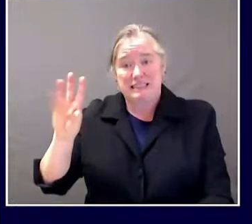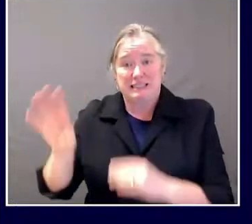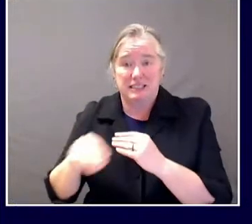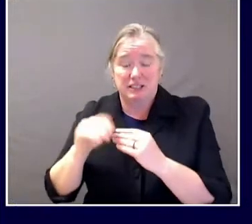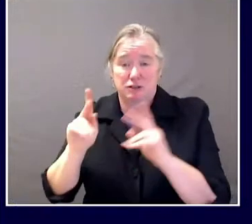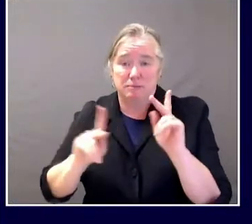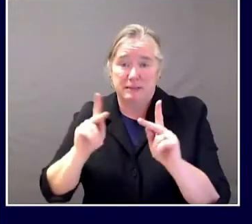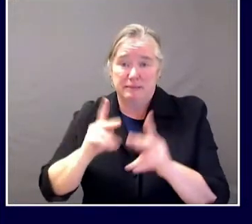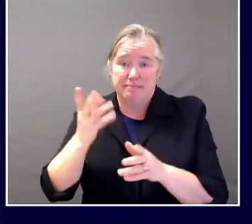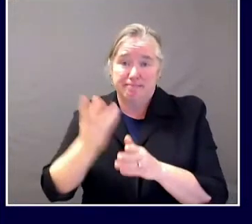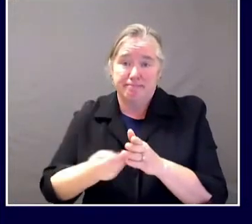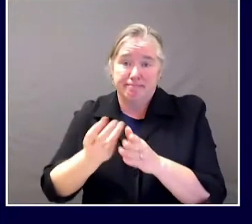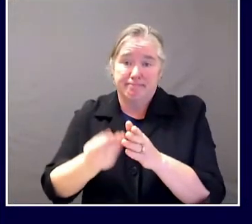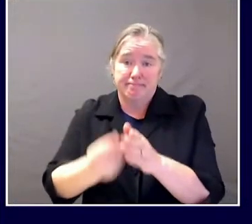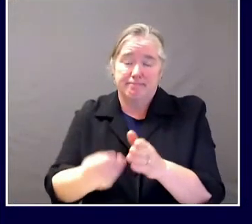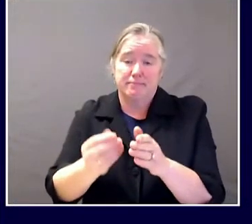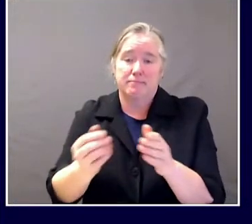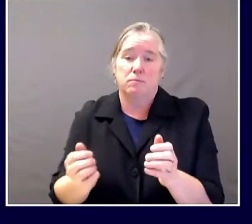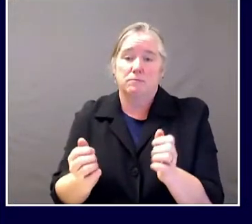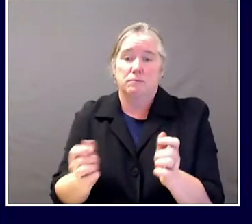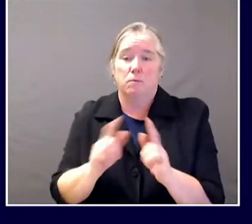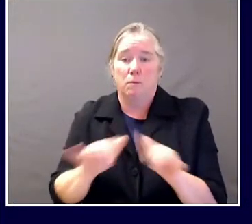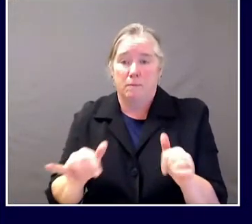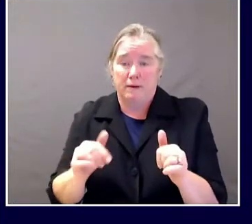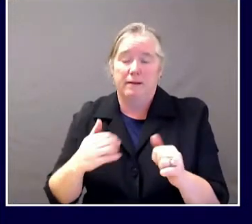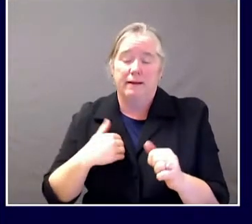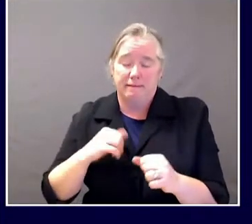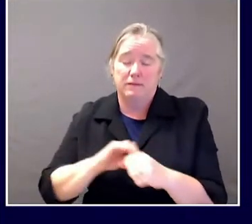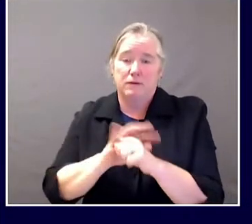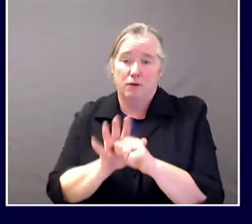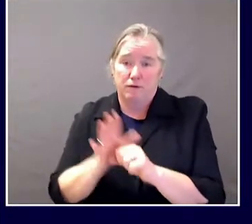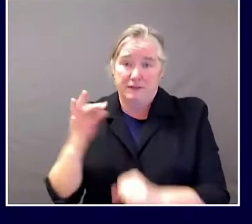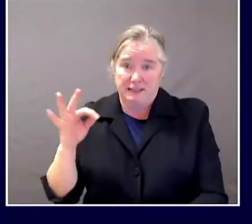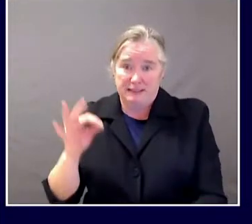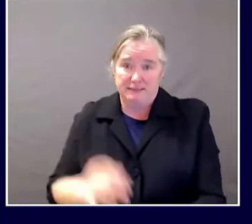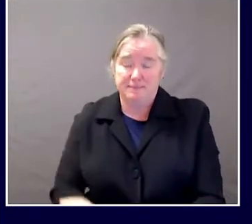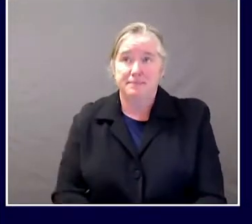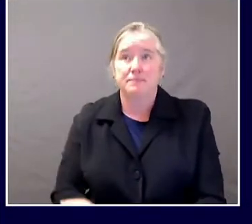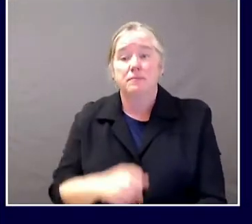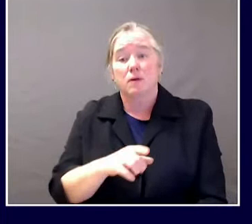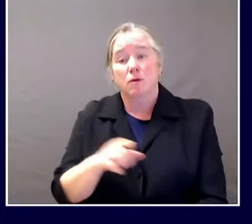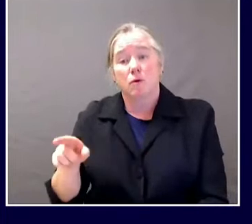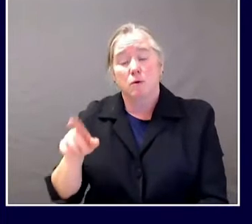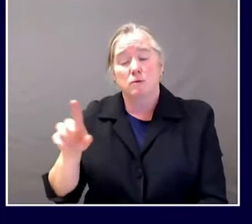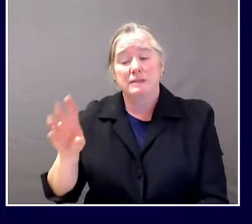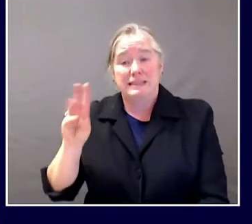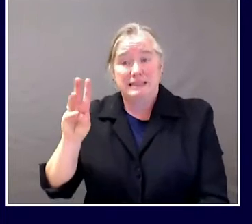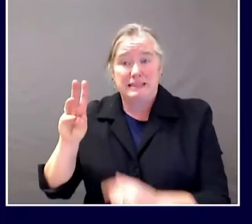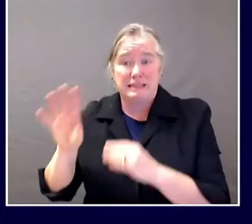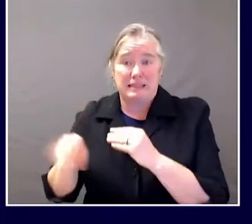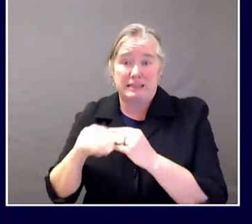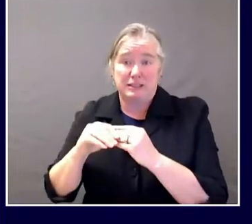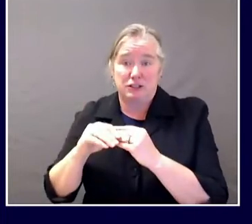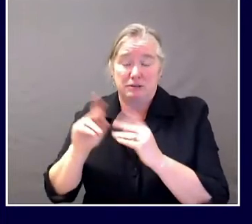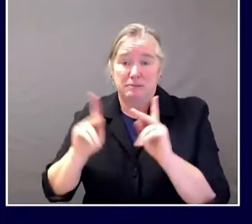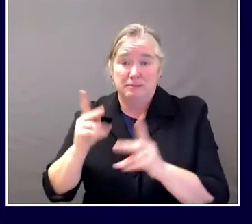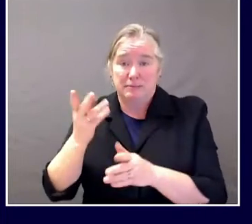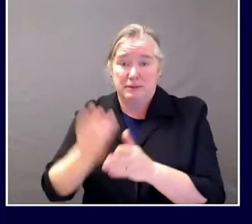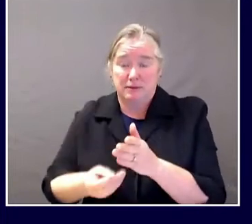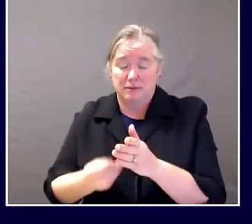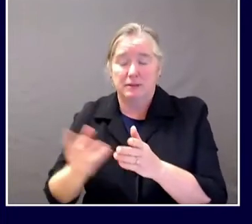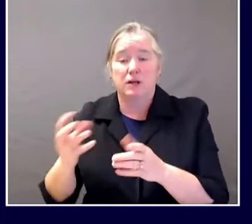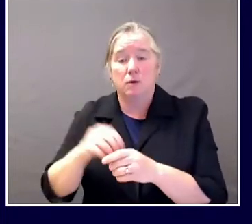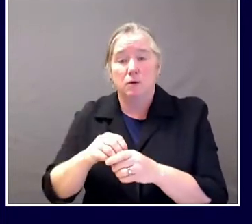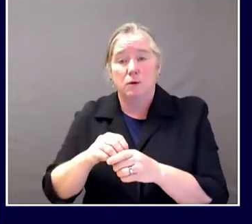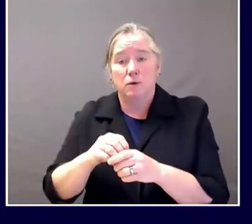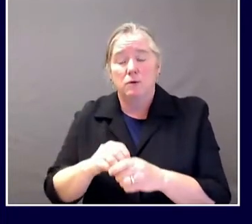individuals who have died with COVID-19. The 6 individual deaths, or additional deaths reported today include